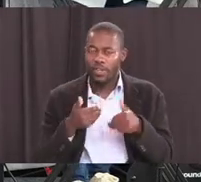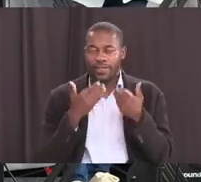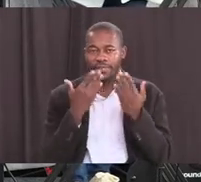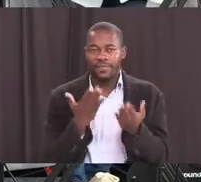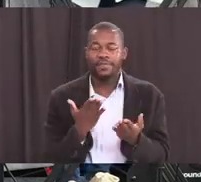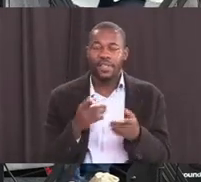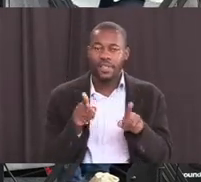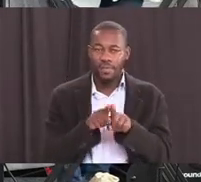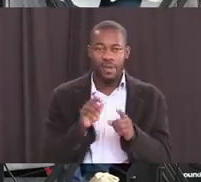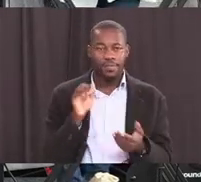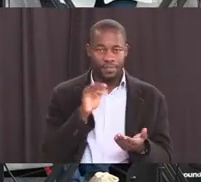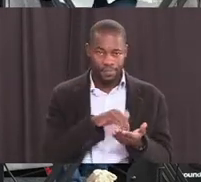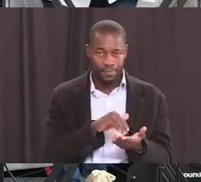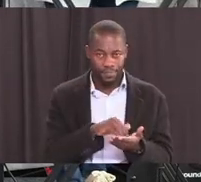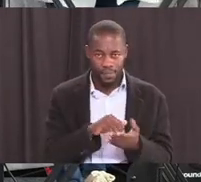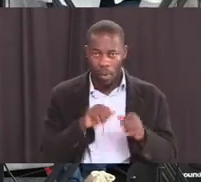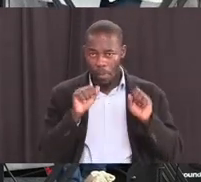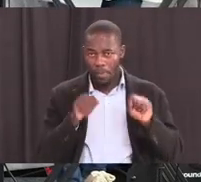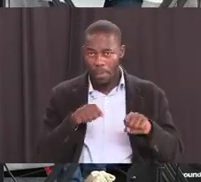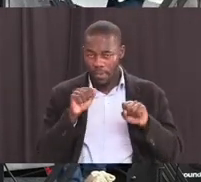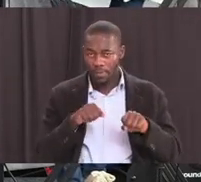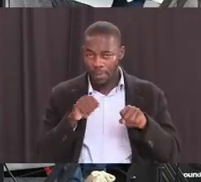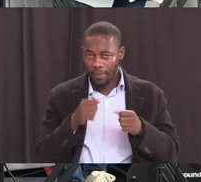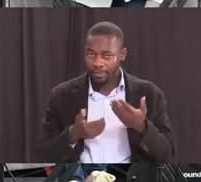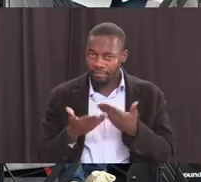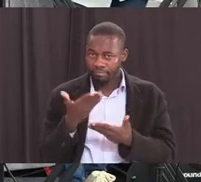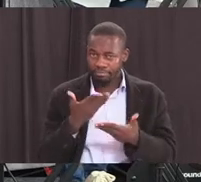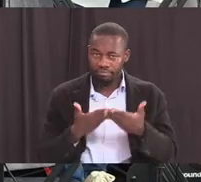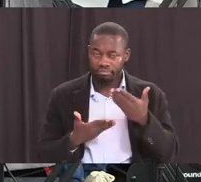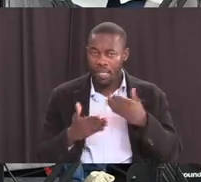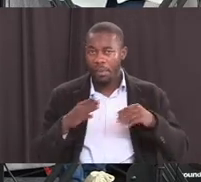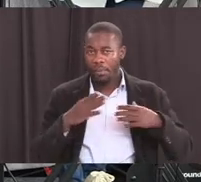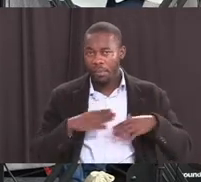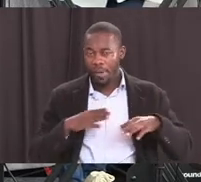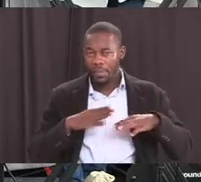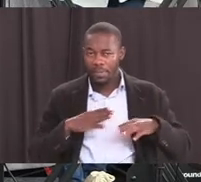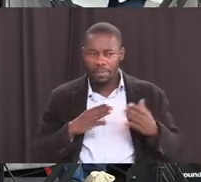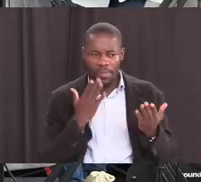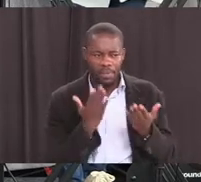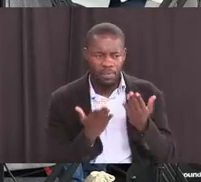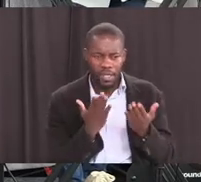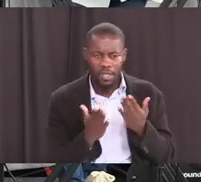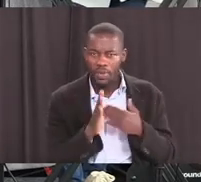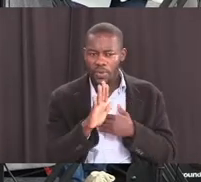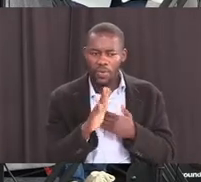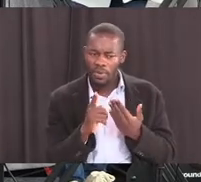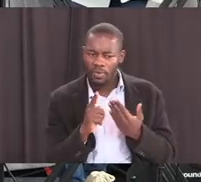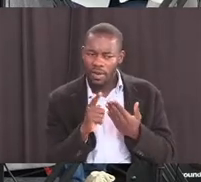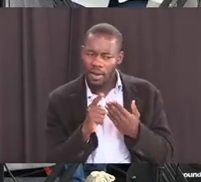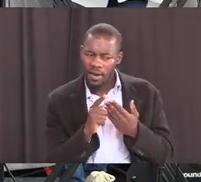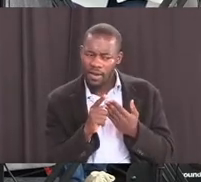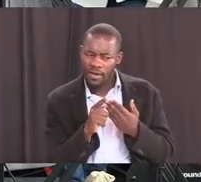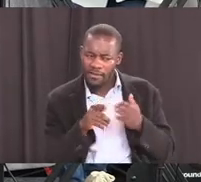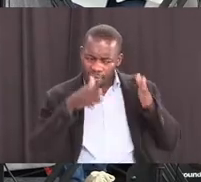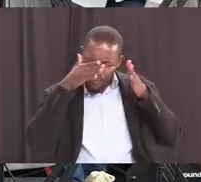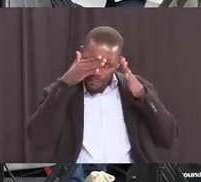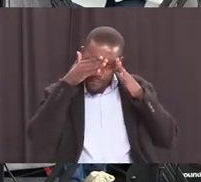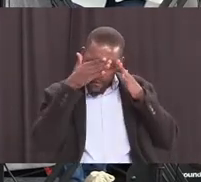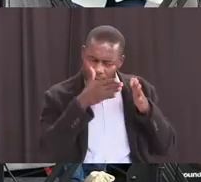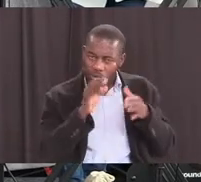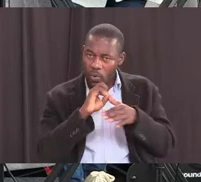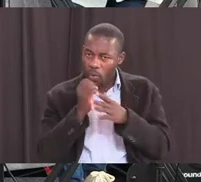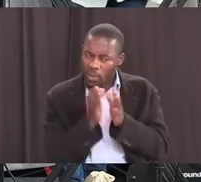talk to people, maybe there was a door that you hoped would open and it's